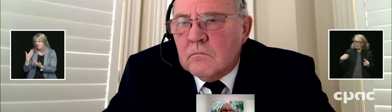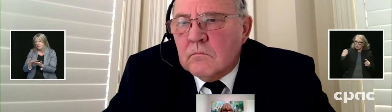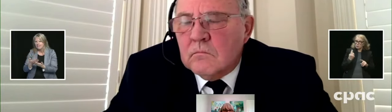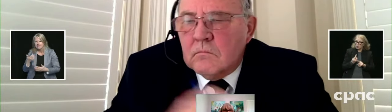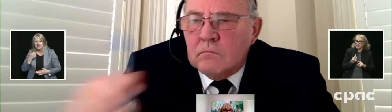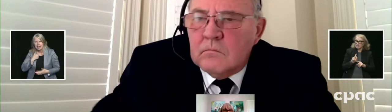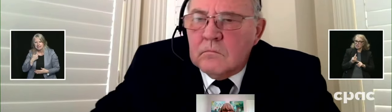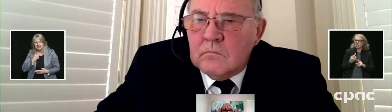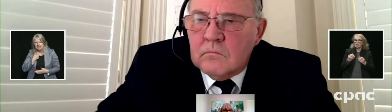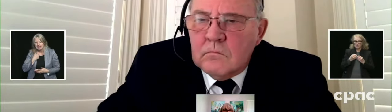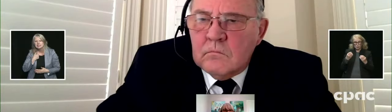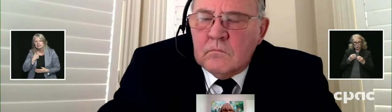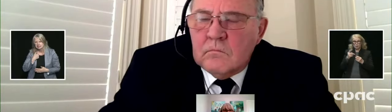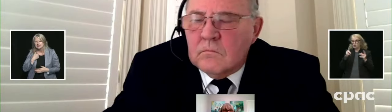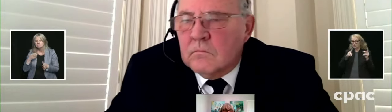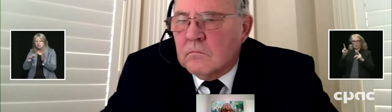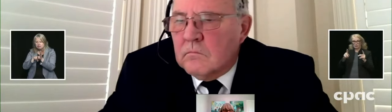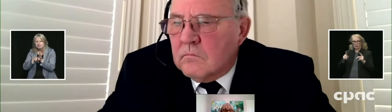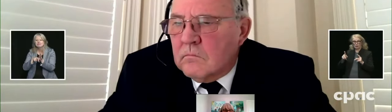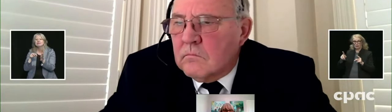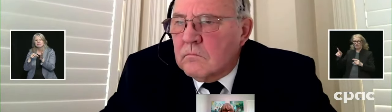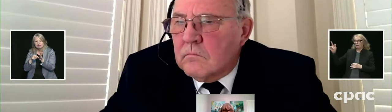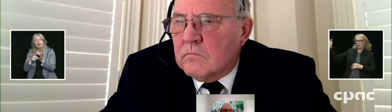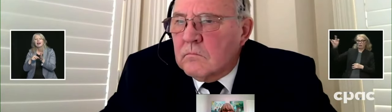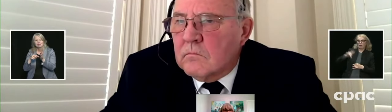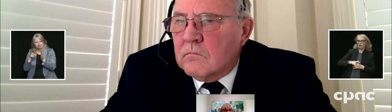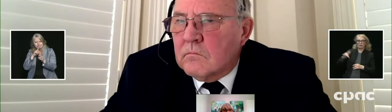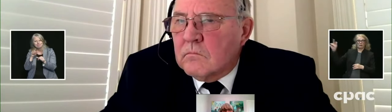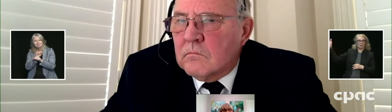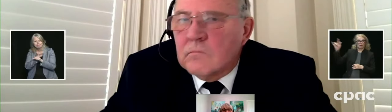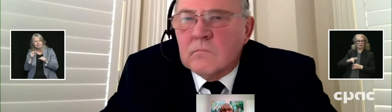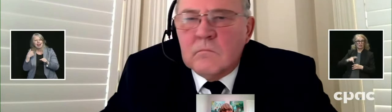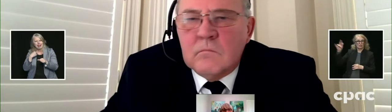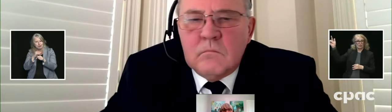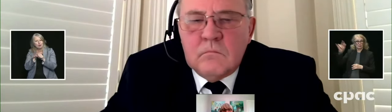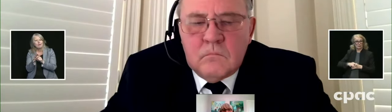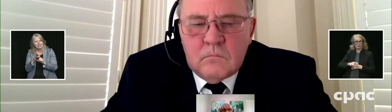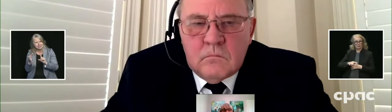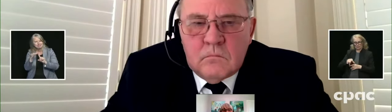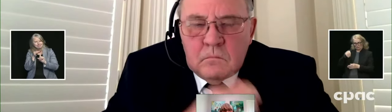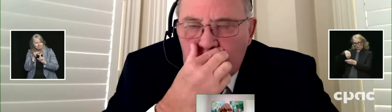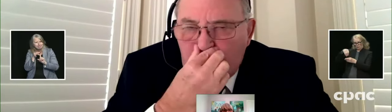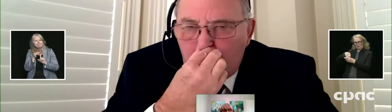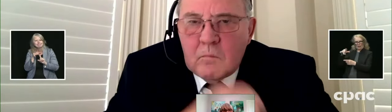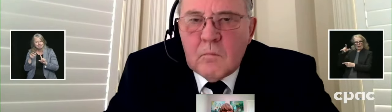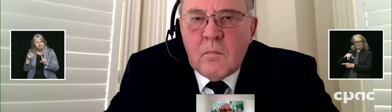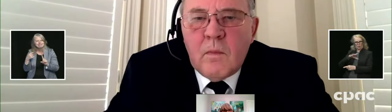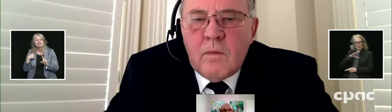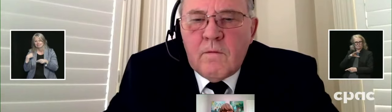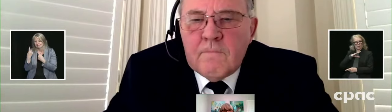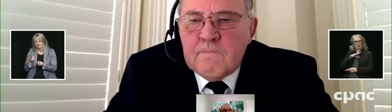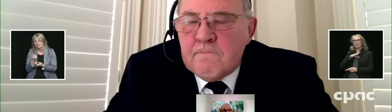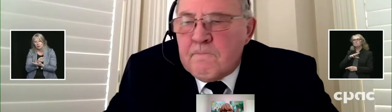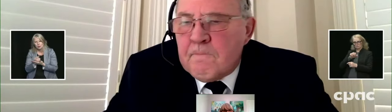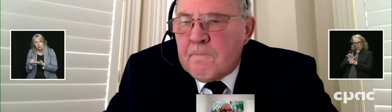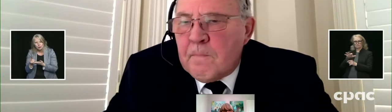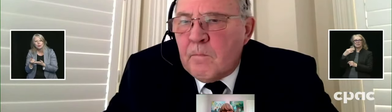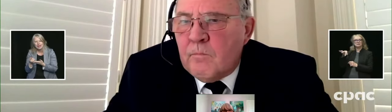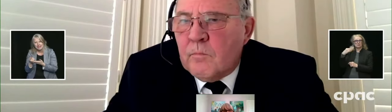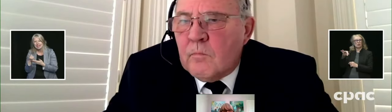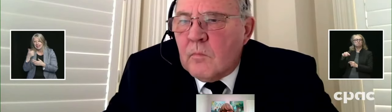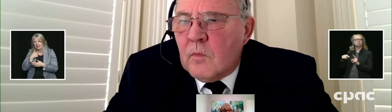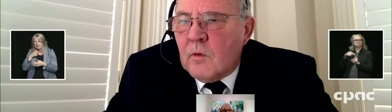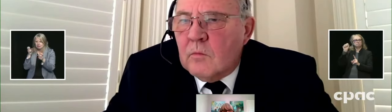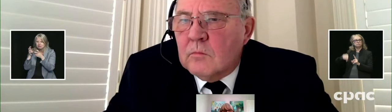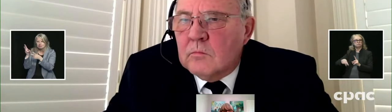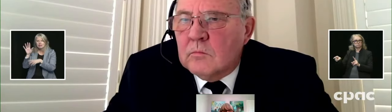with passengers that have had confirmed cases of COVID-19. Just in the last week, Health Canada has posted on their